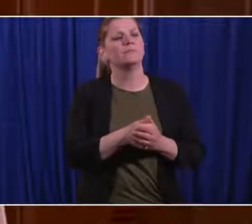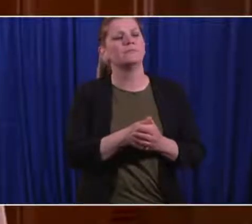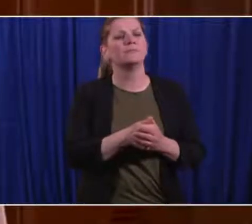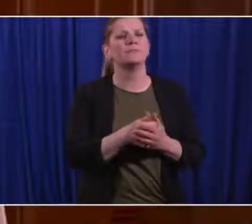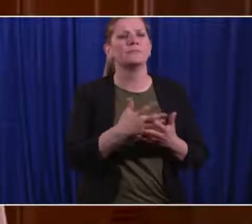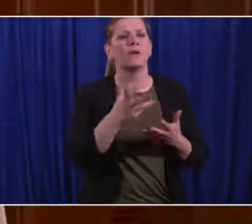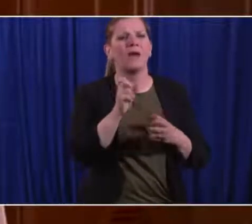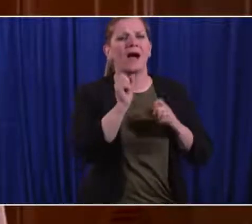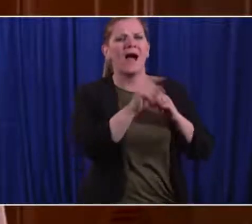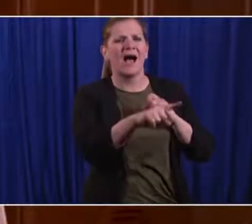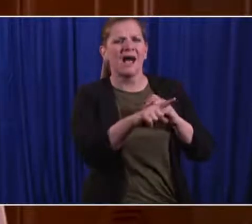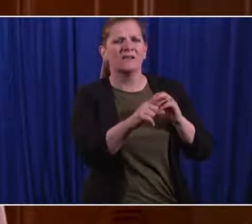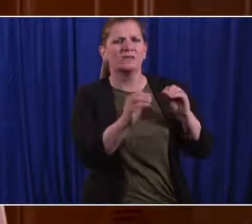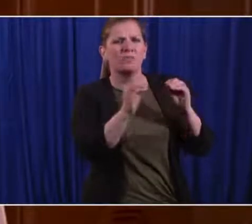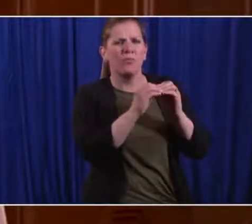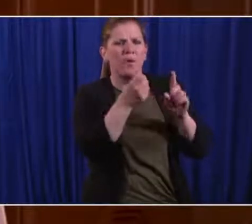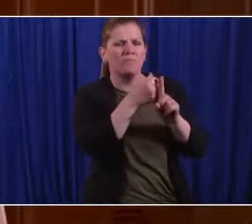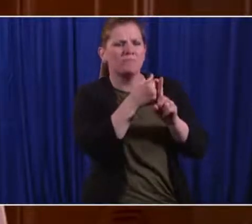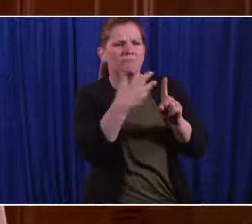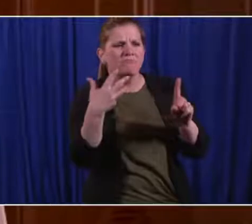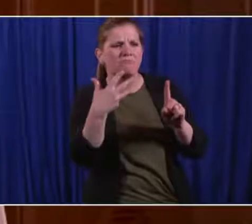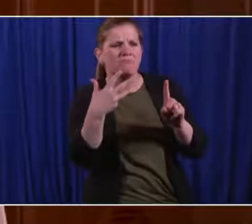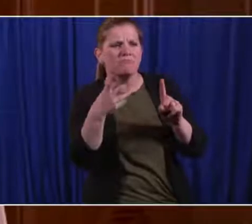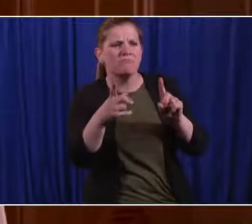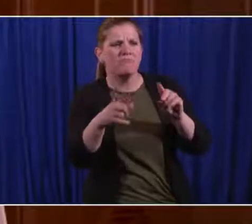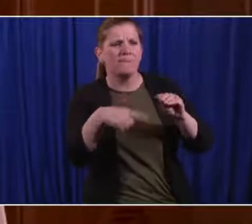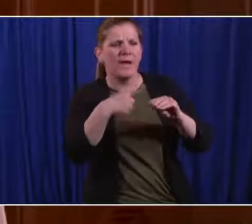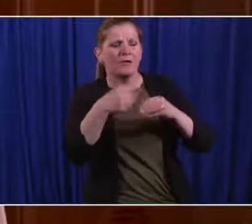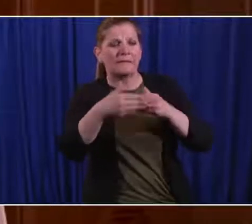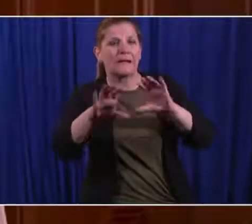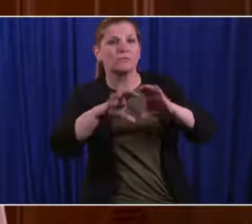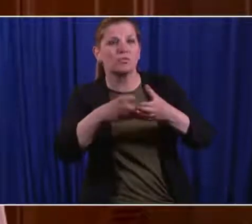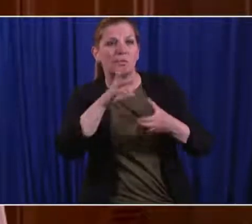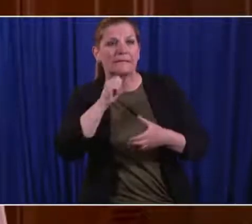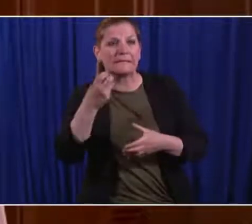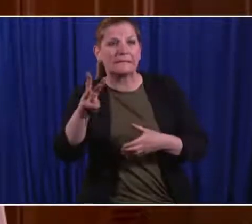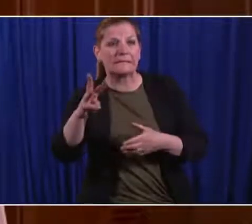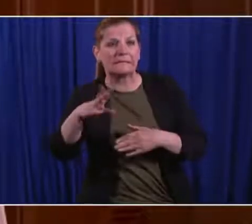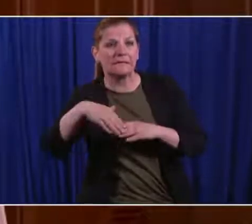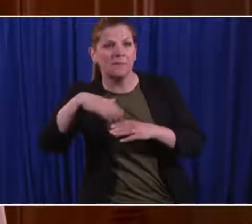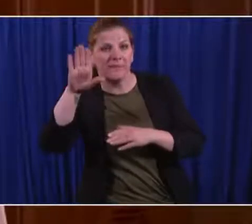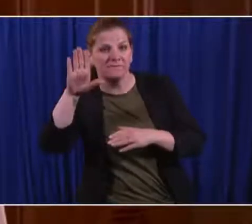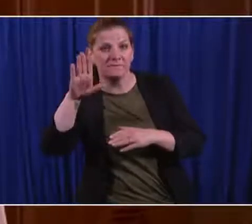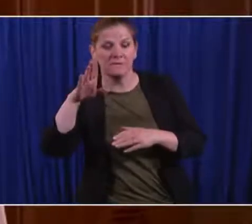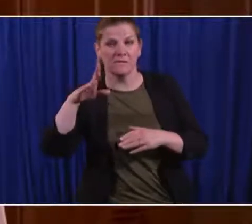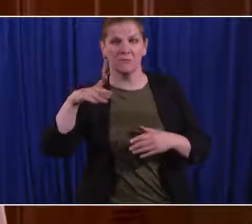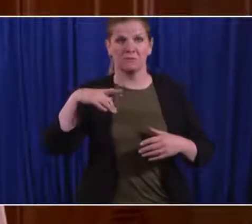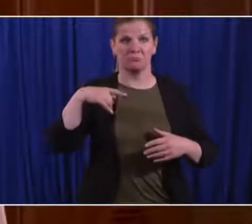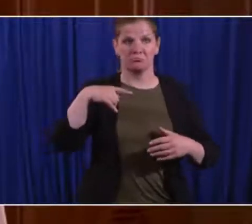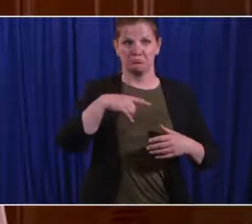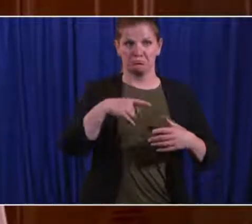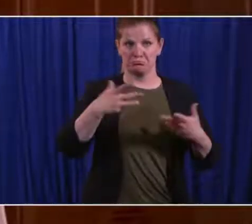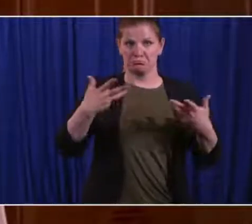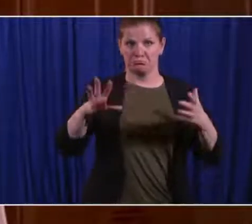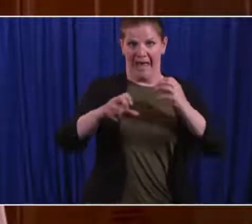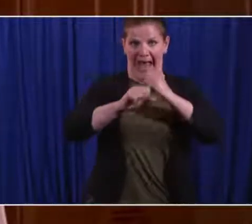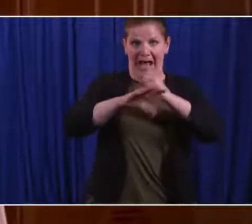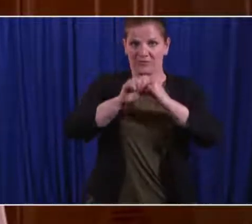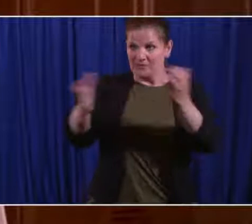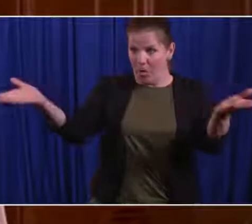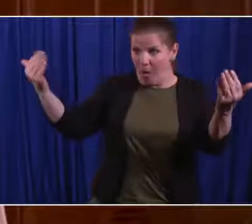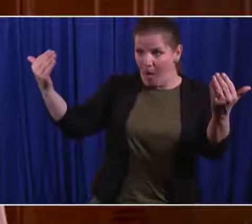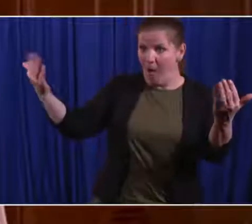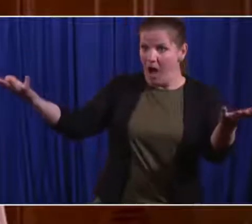little more detail, though, about opening this up to 16 and above. I mean, are they advertising, come get your vaccine, we can give it